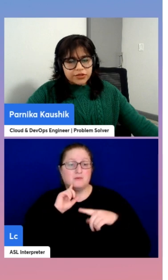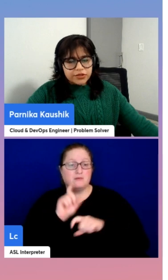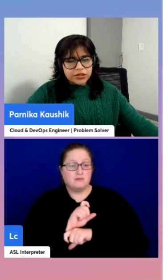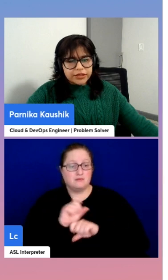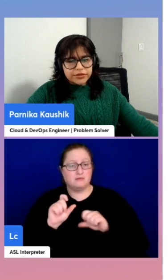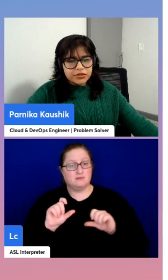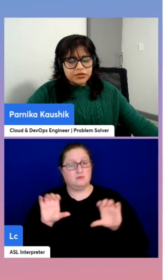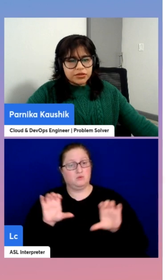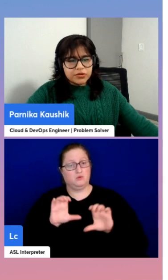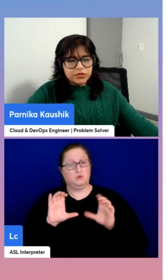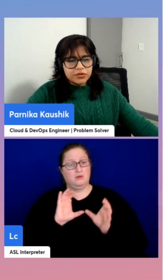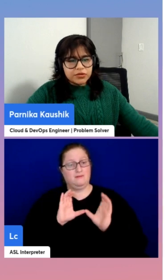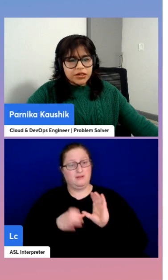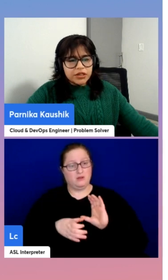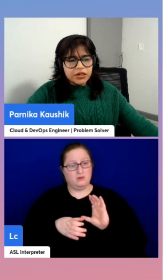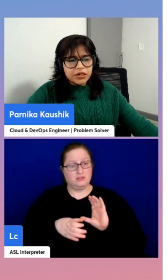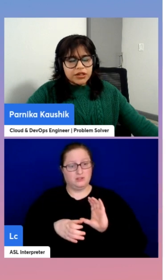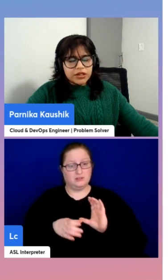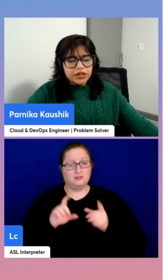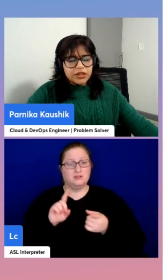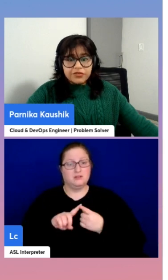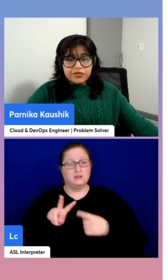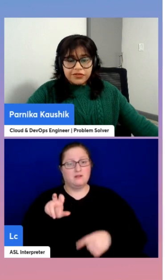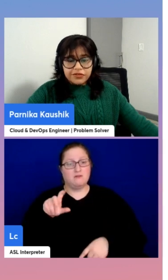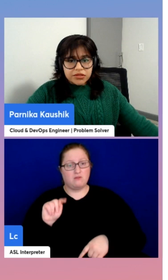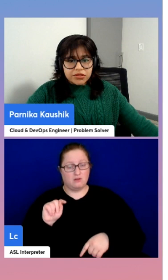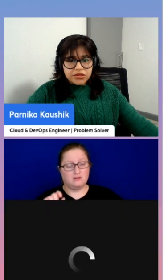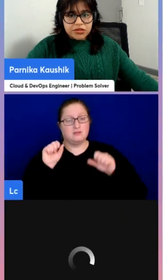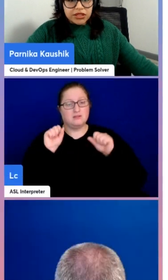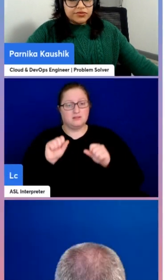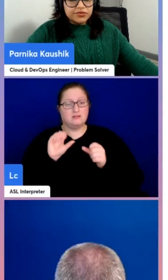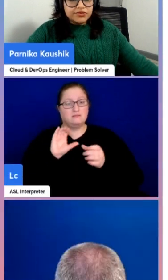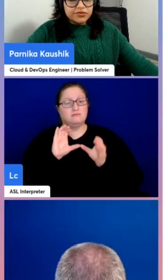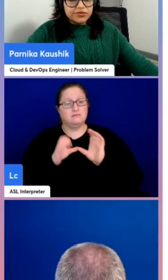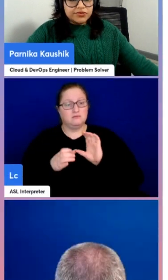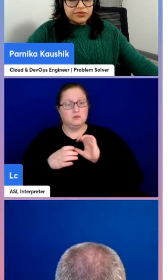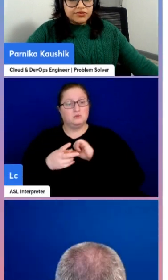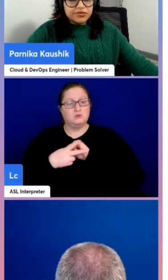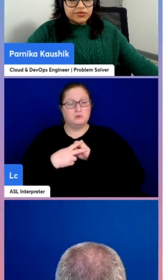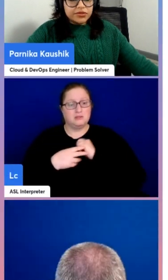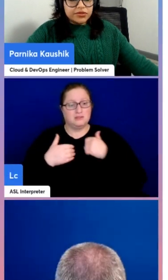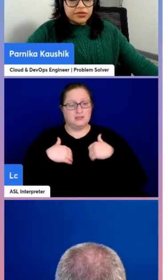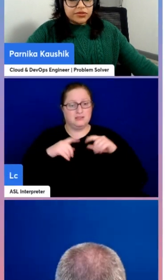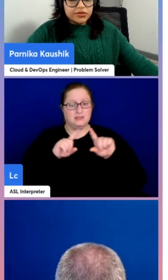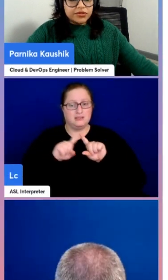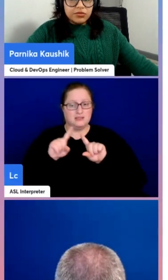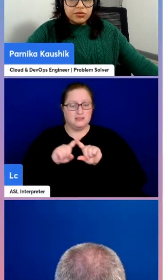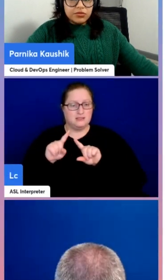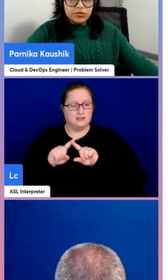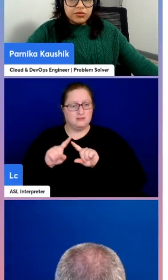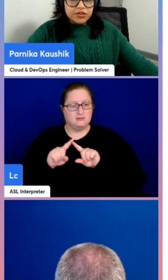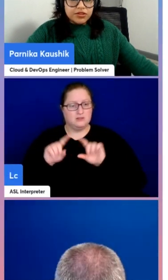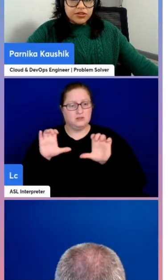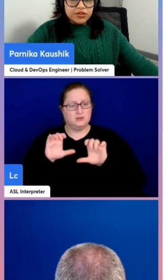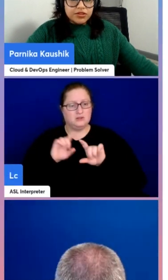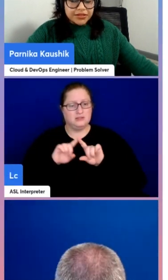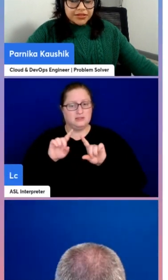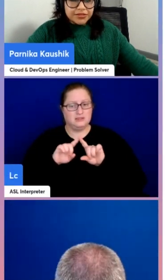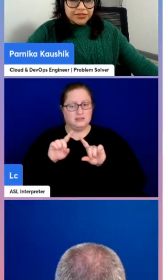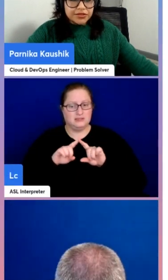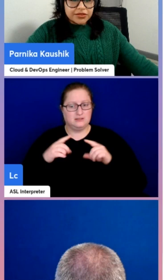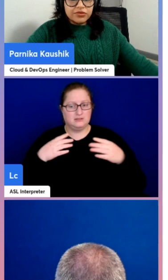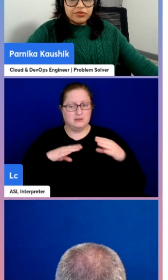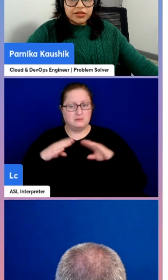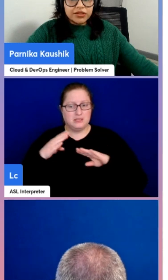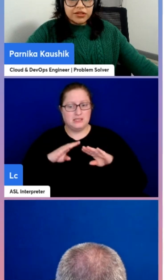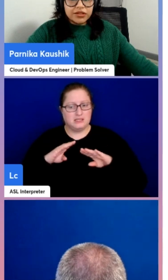configurations now through the Vault config repository, which has different modules doing different biddings. So some things